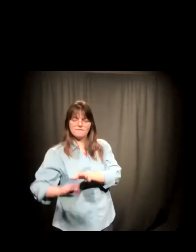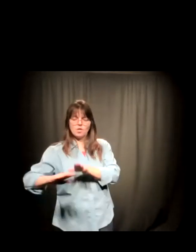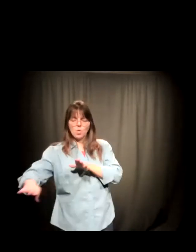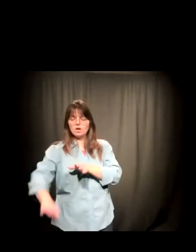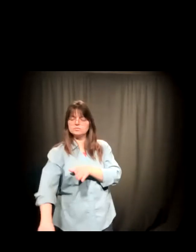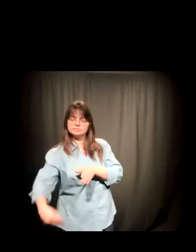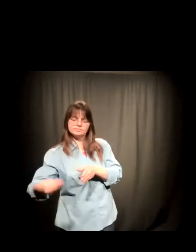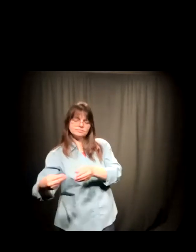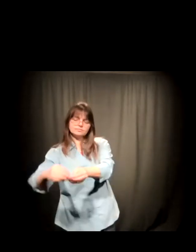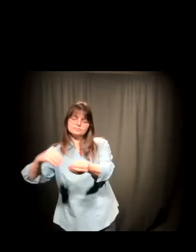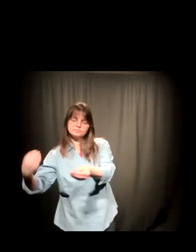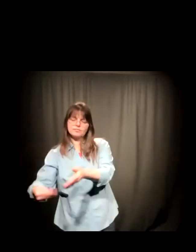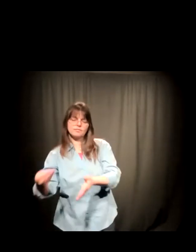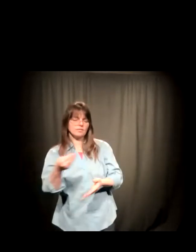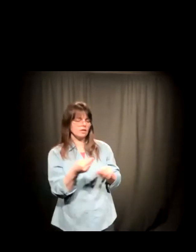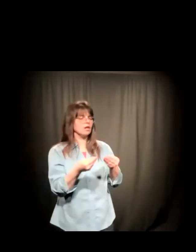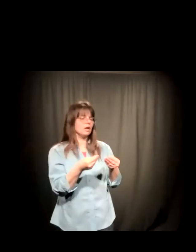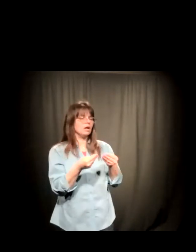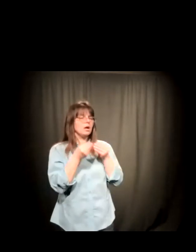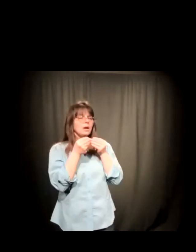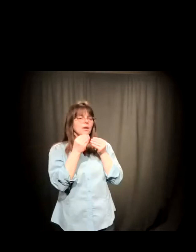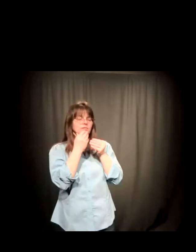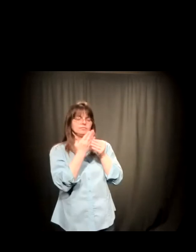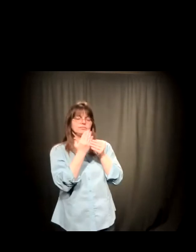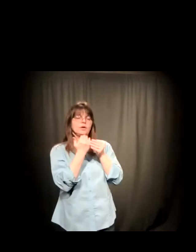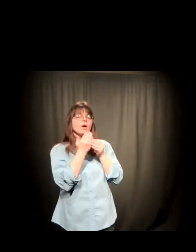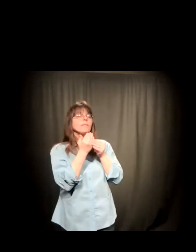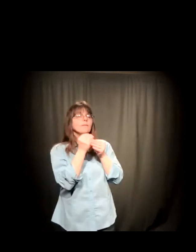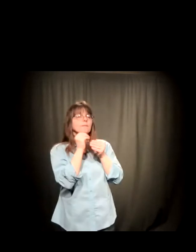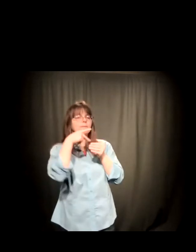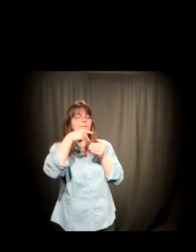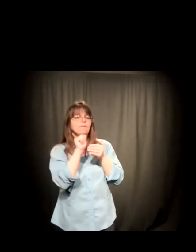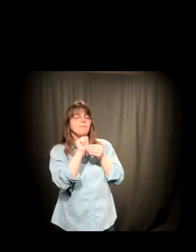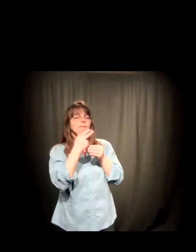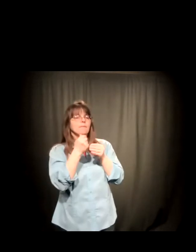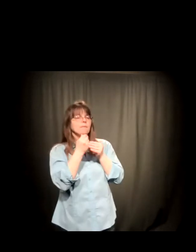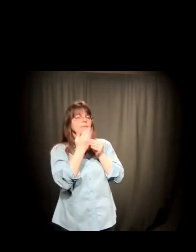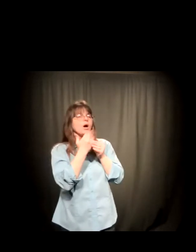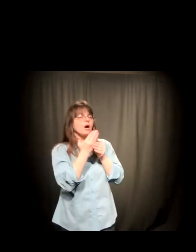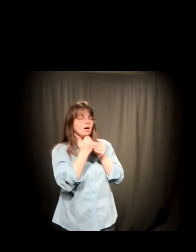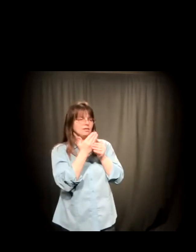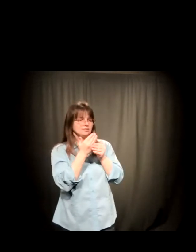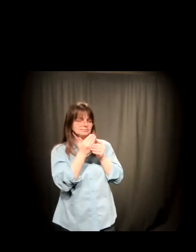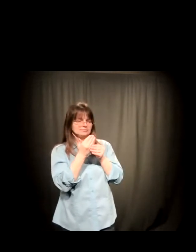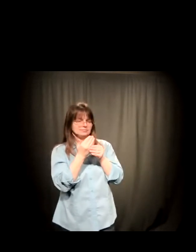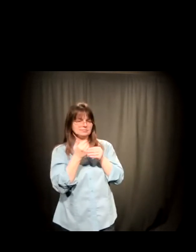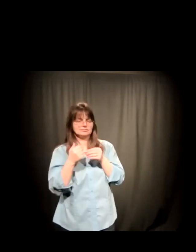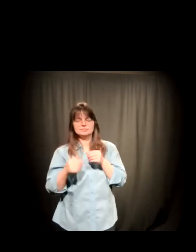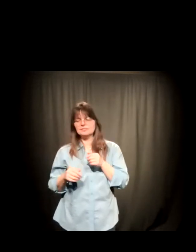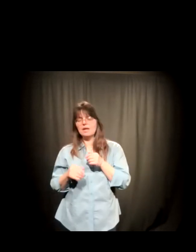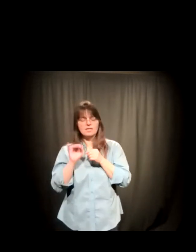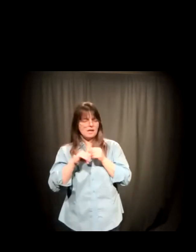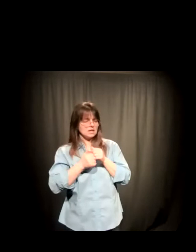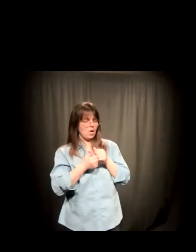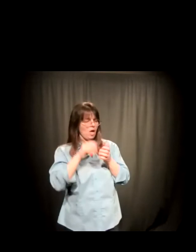lips and said, "Puh," and the piece of paper blew back. "That's how," she said, as if